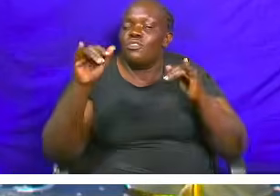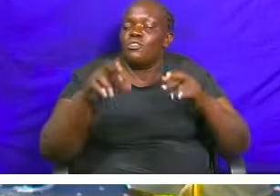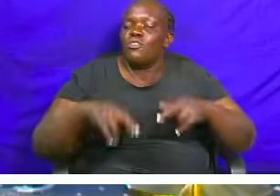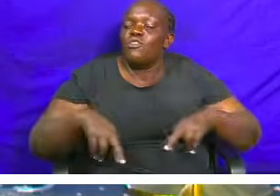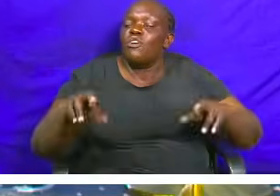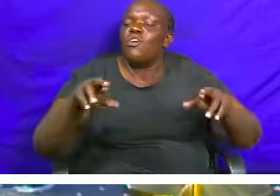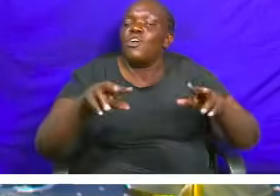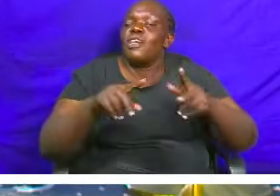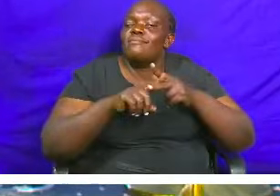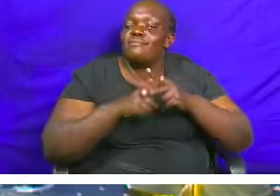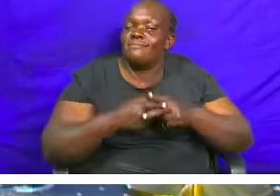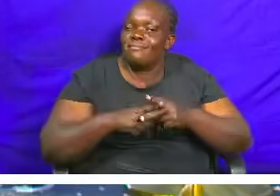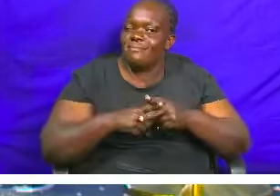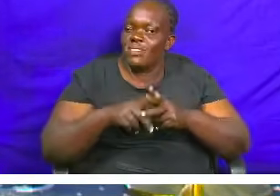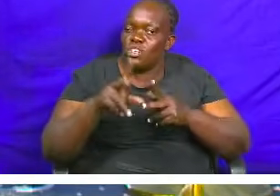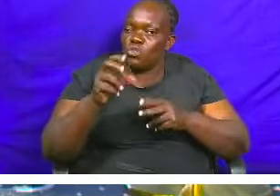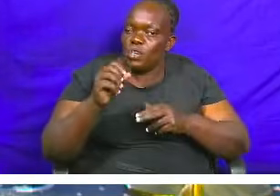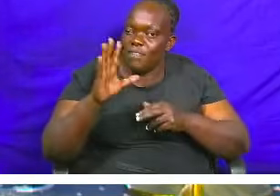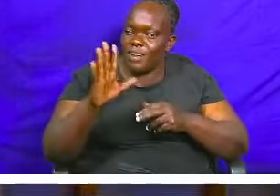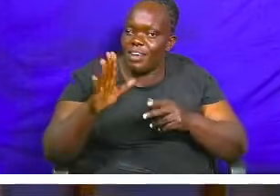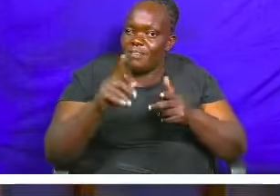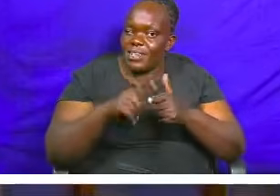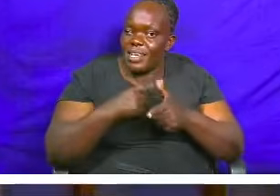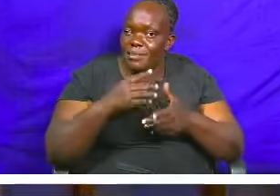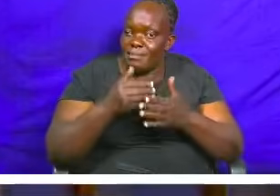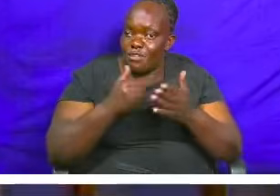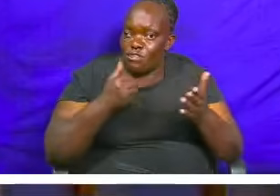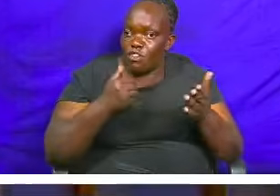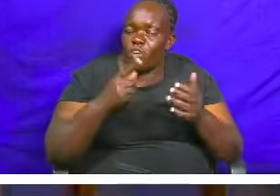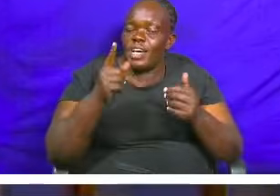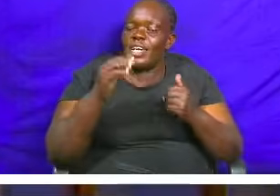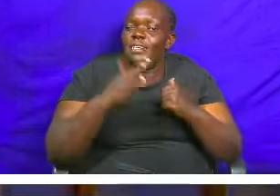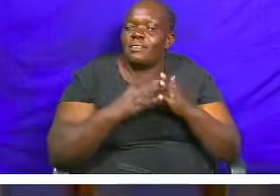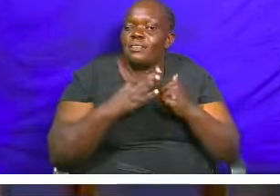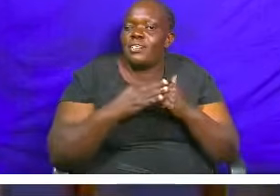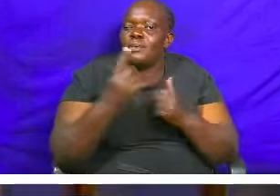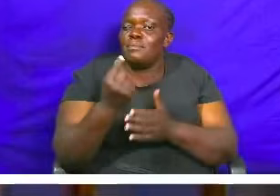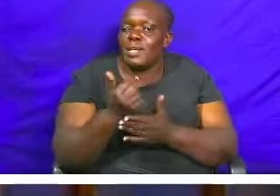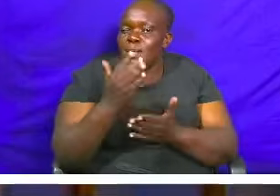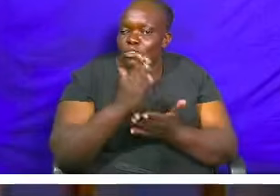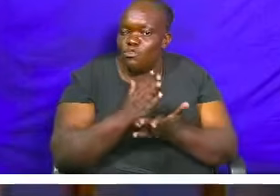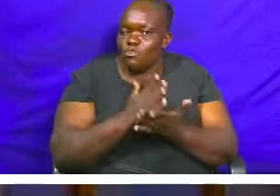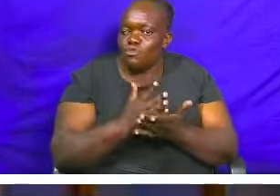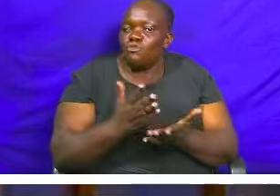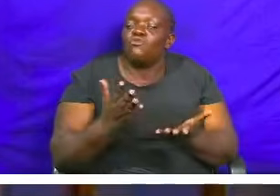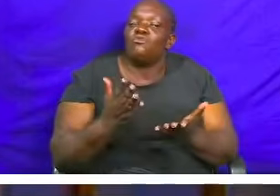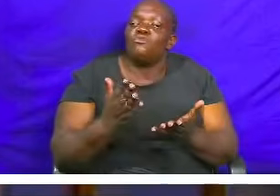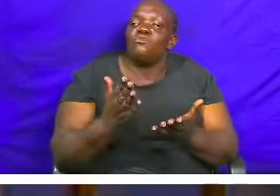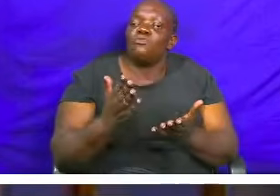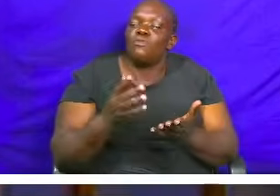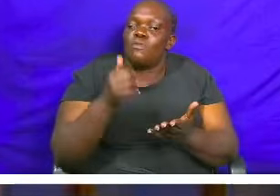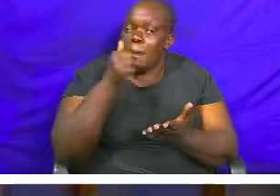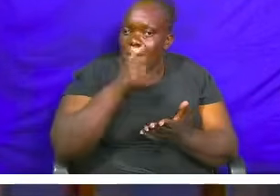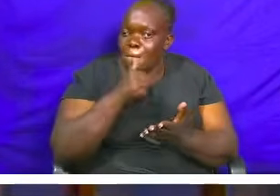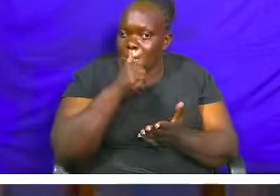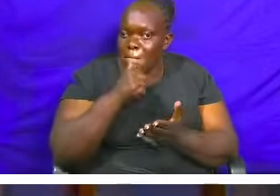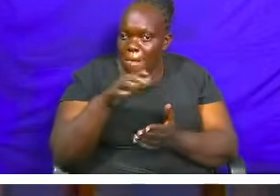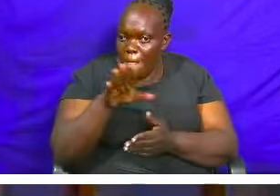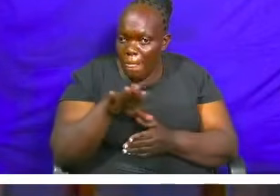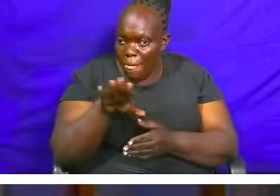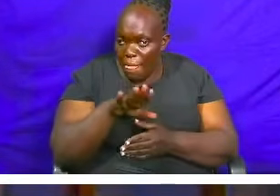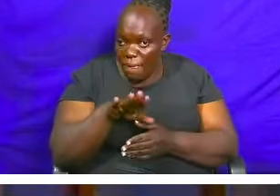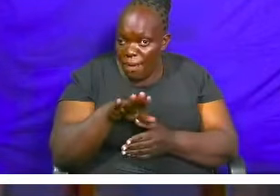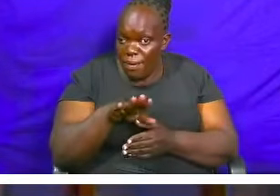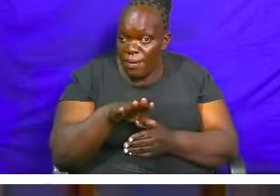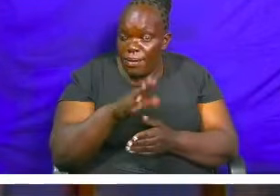is at 25 shillings. And of course, initially it was at 18 shillings, but there was a securitization through government.